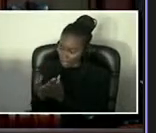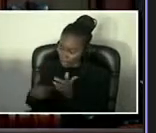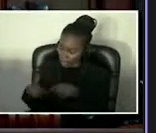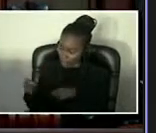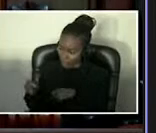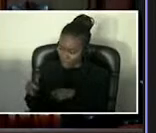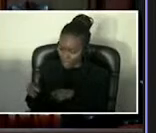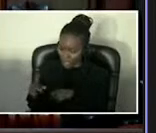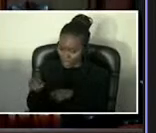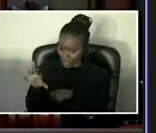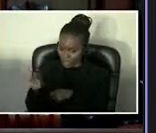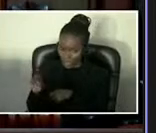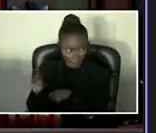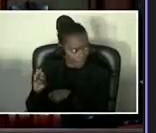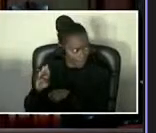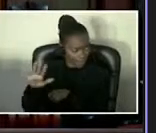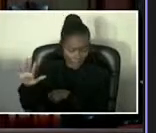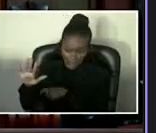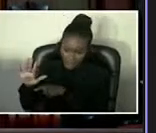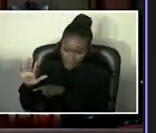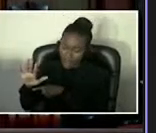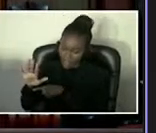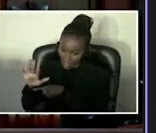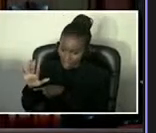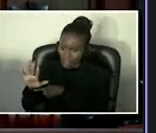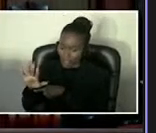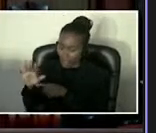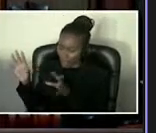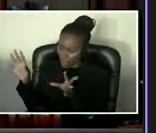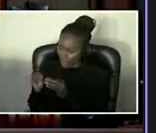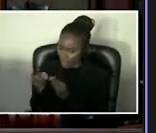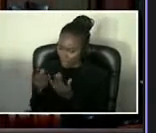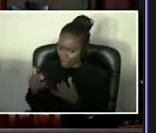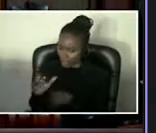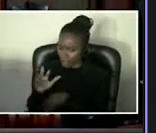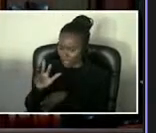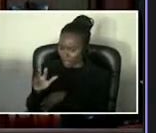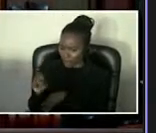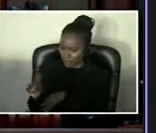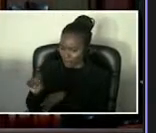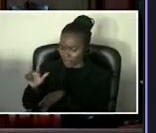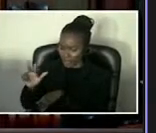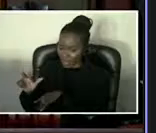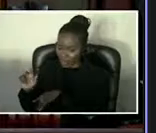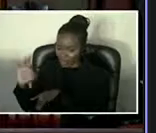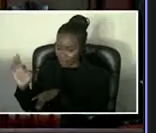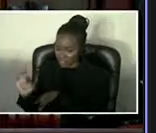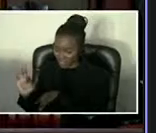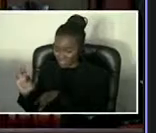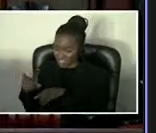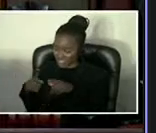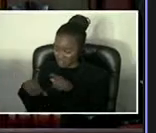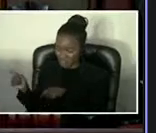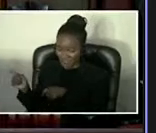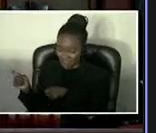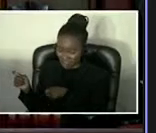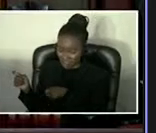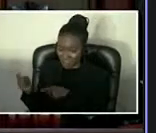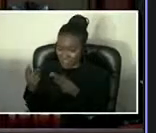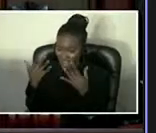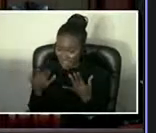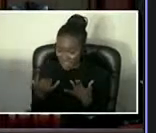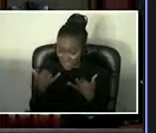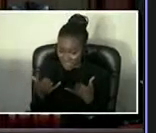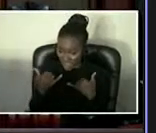that has amounted to 8.5 percent of its gdp each number of hospital beds then and health personnel